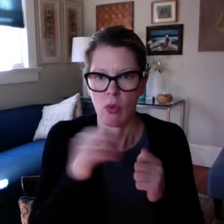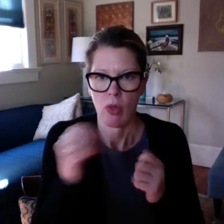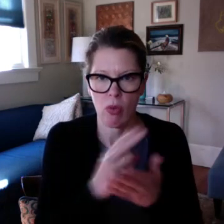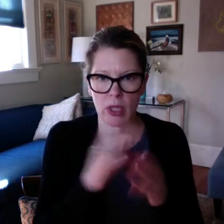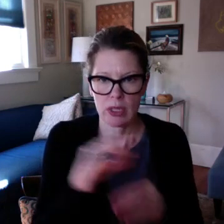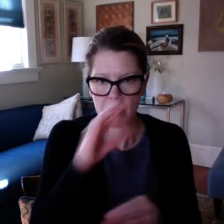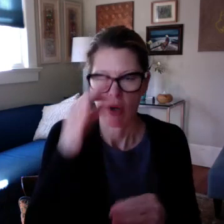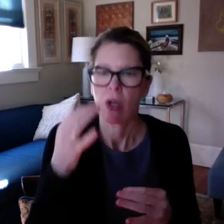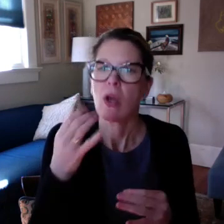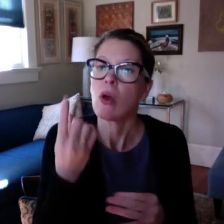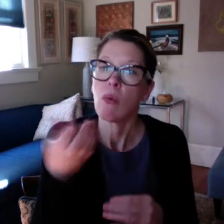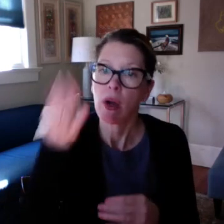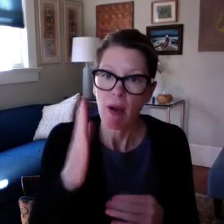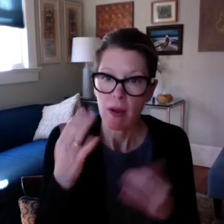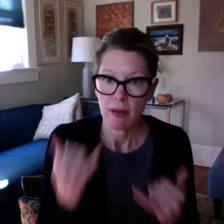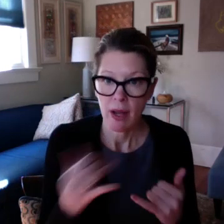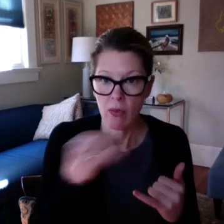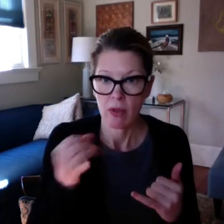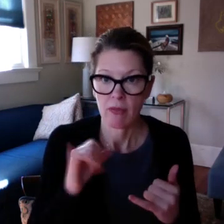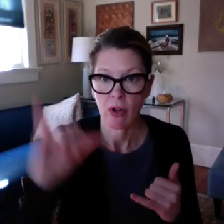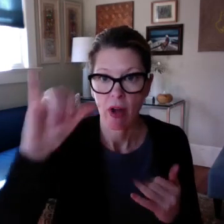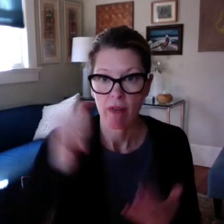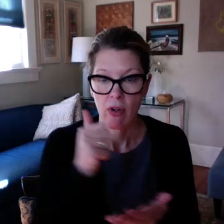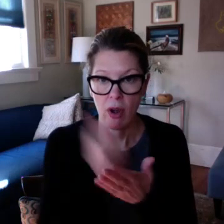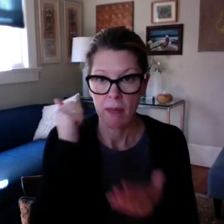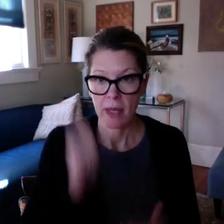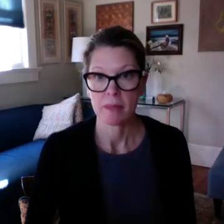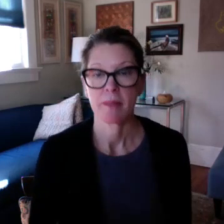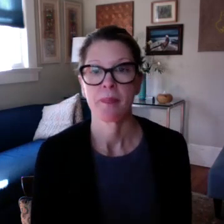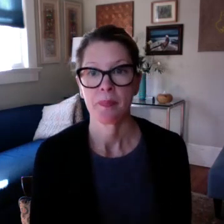God, now and forever. Amen.